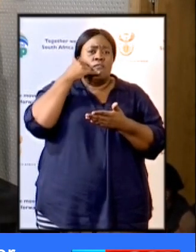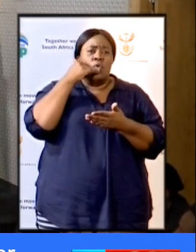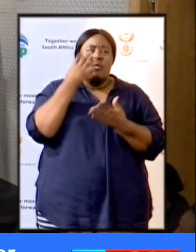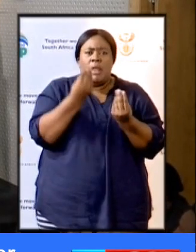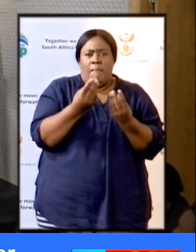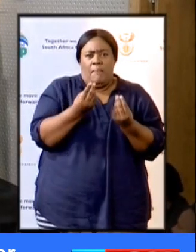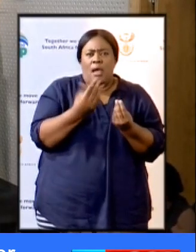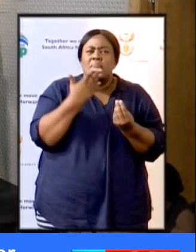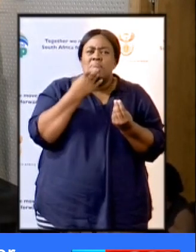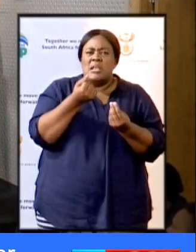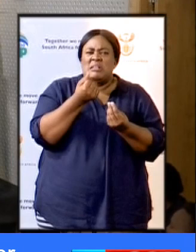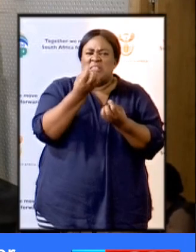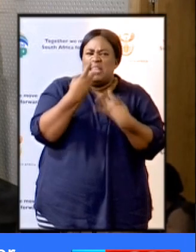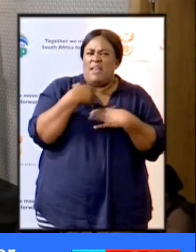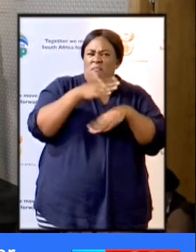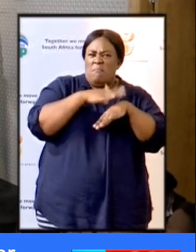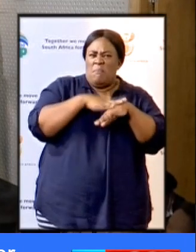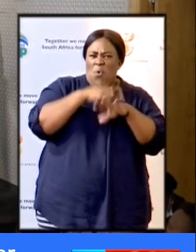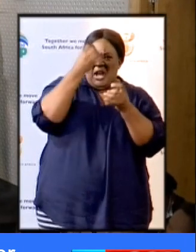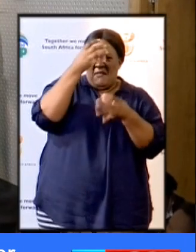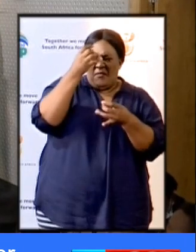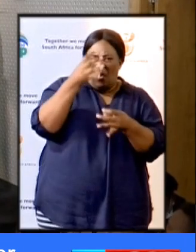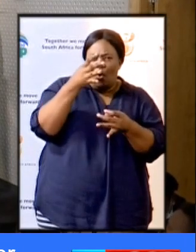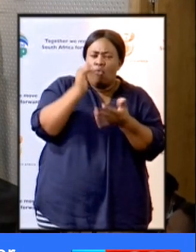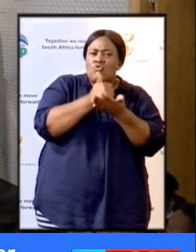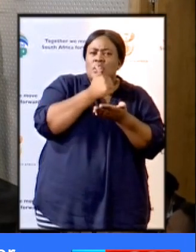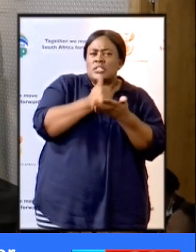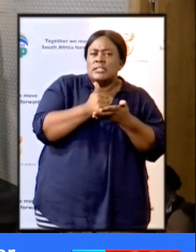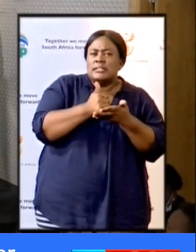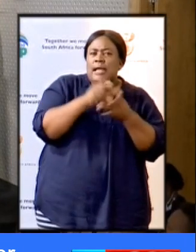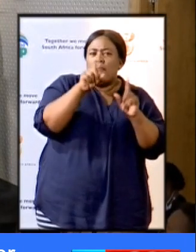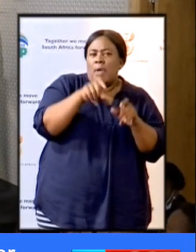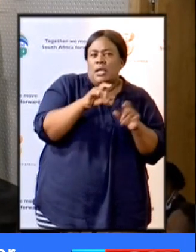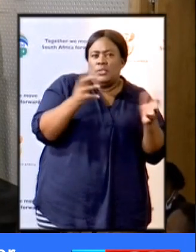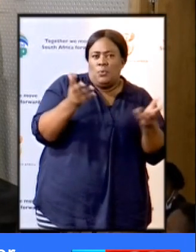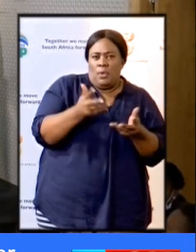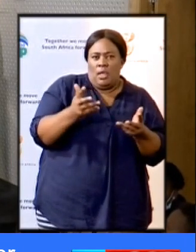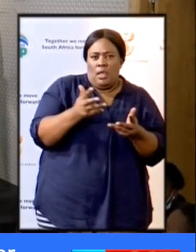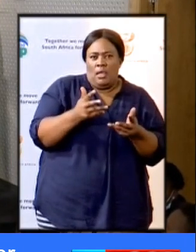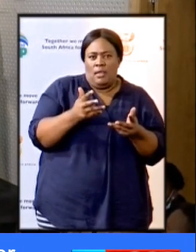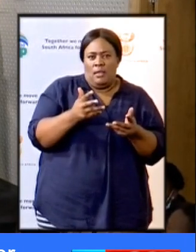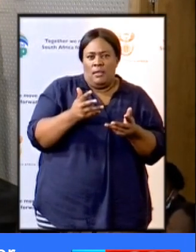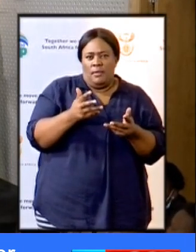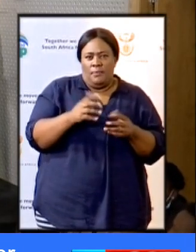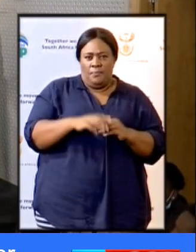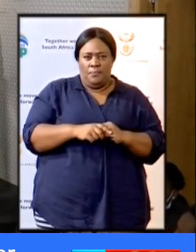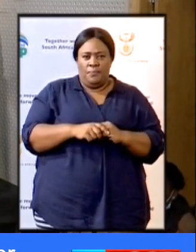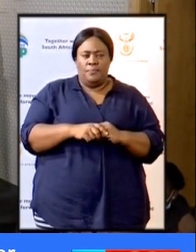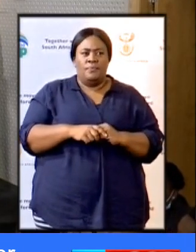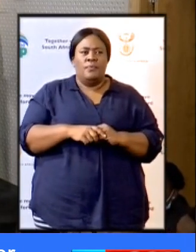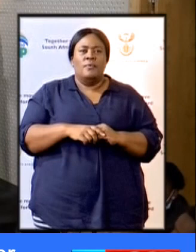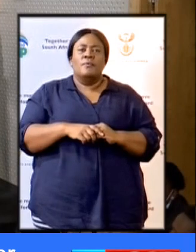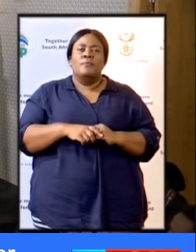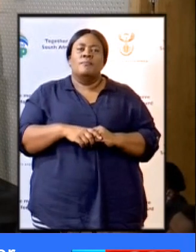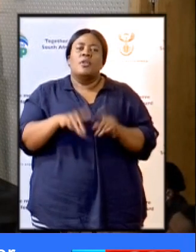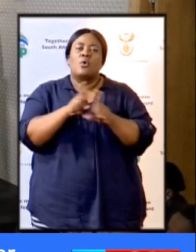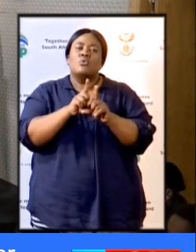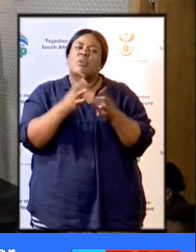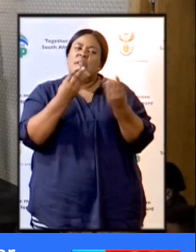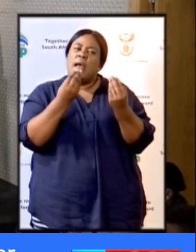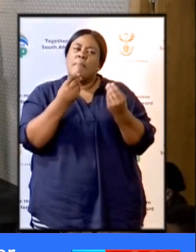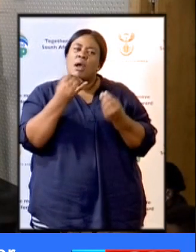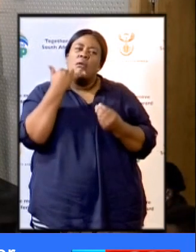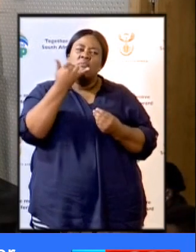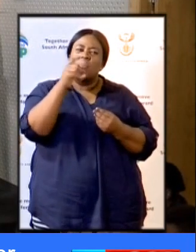give more details in this regard? Where do they register, with whom, and what's the number to use? The fourth question is from